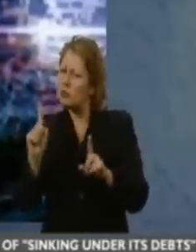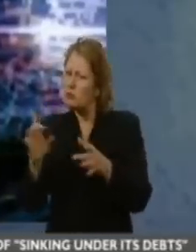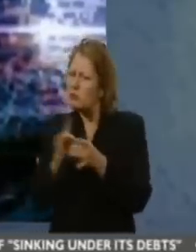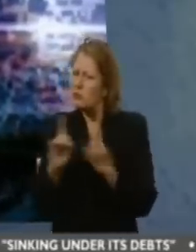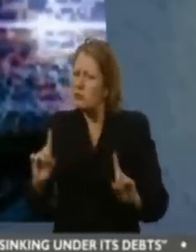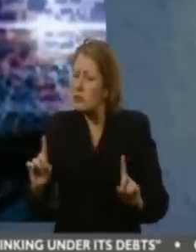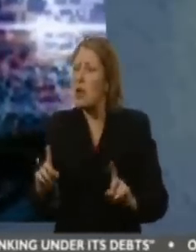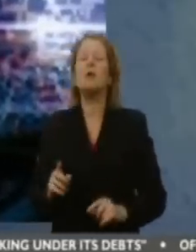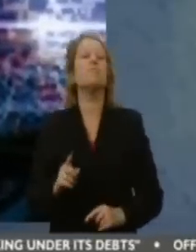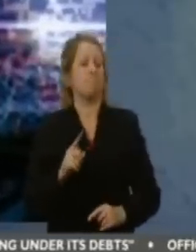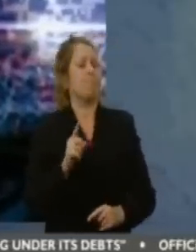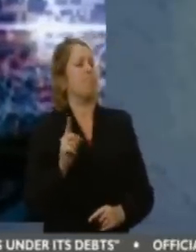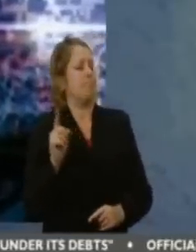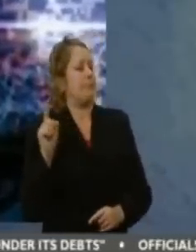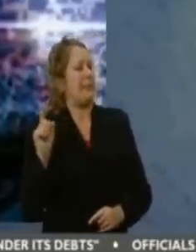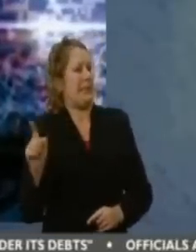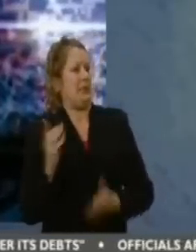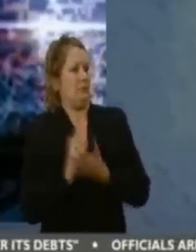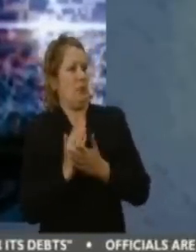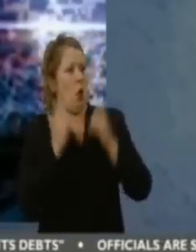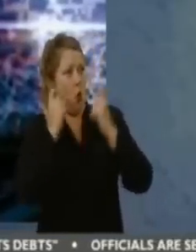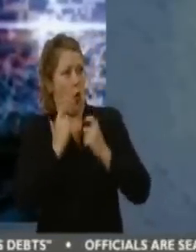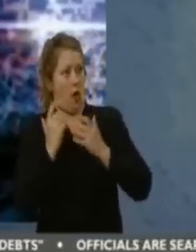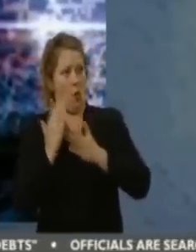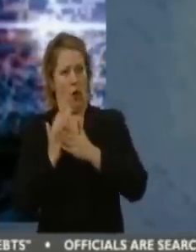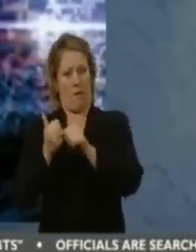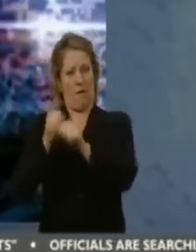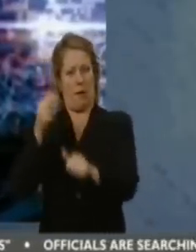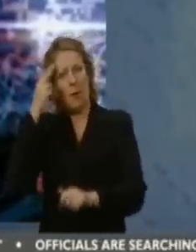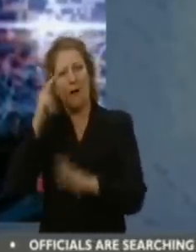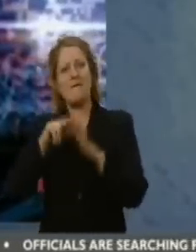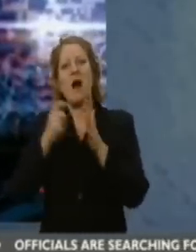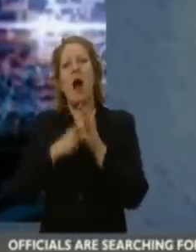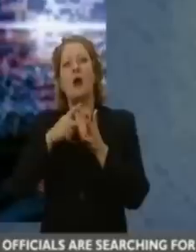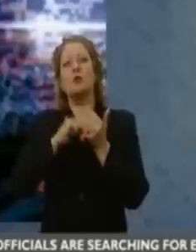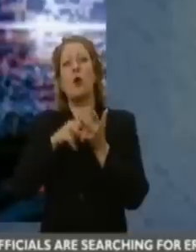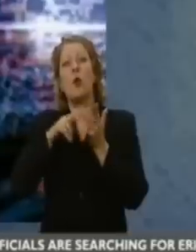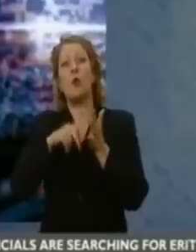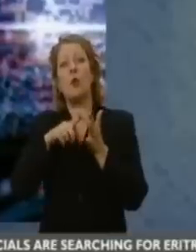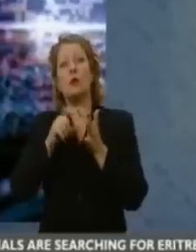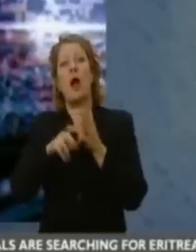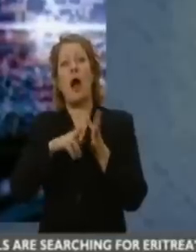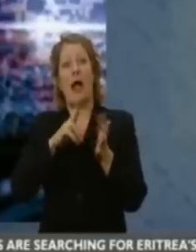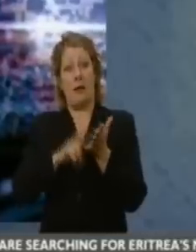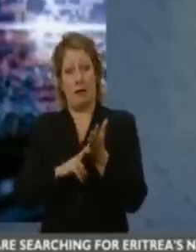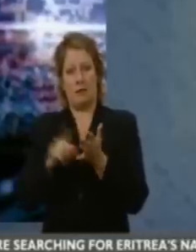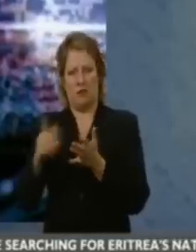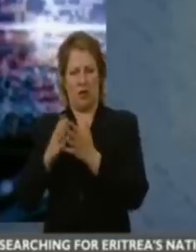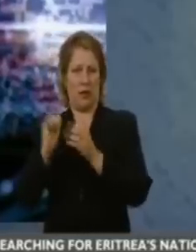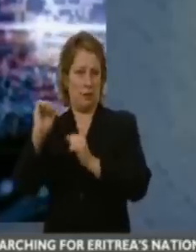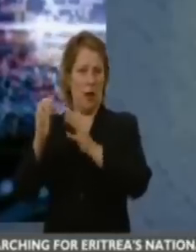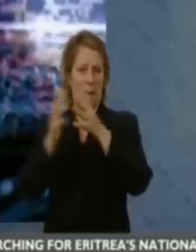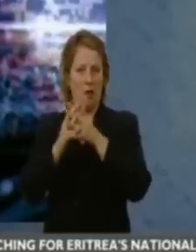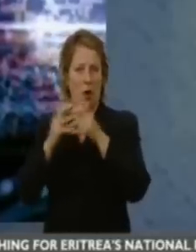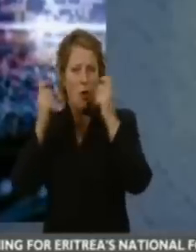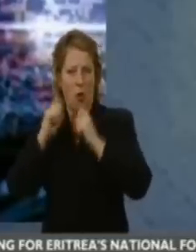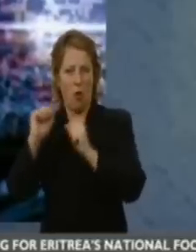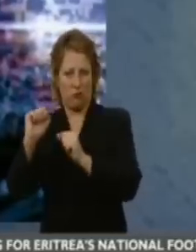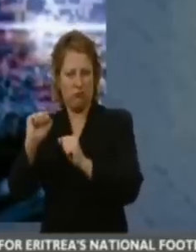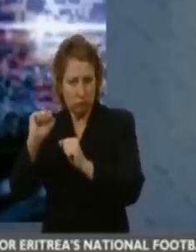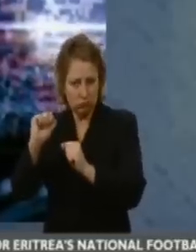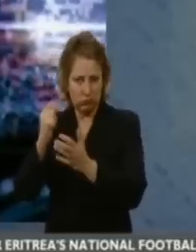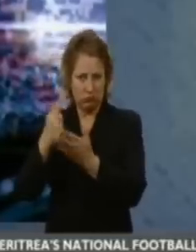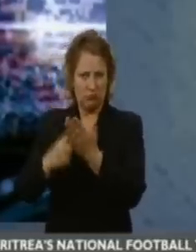called Firestone Duncan, an American law firm that we used in Moscow to advise us on taxes, regulatory matters, and help